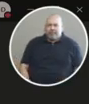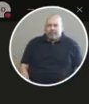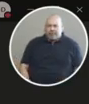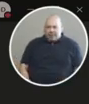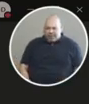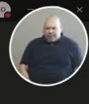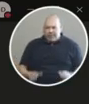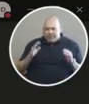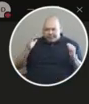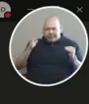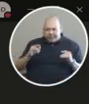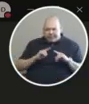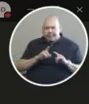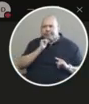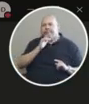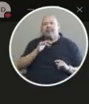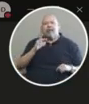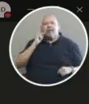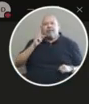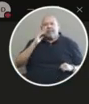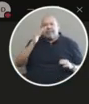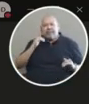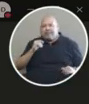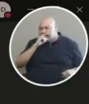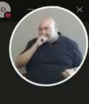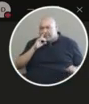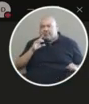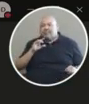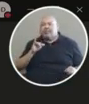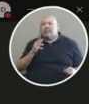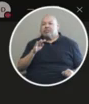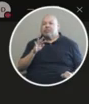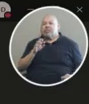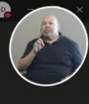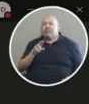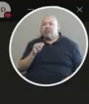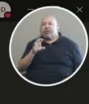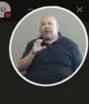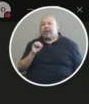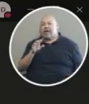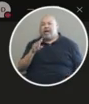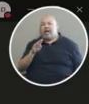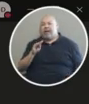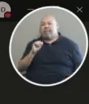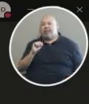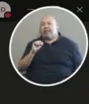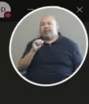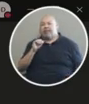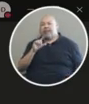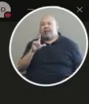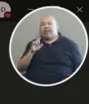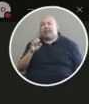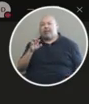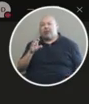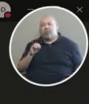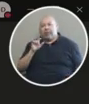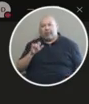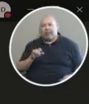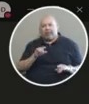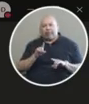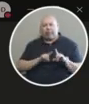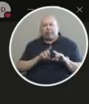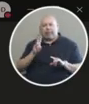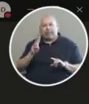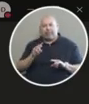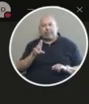I will move on to the next speaker that I do see on the line, and that is Ms. Jennifer Caballero. Ms. Jennifer Caballero, please press